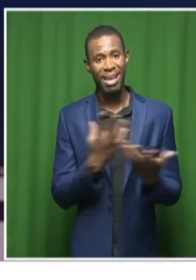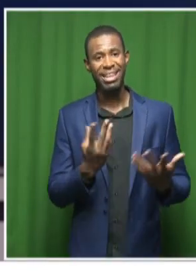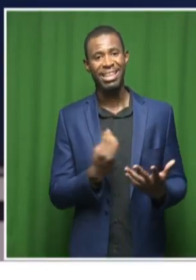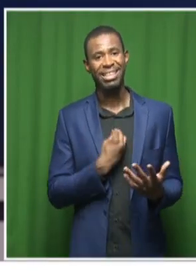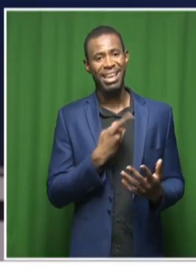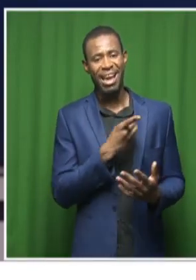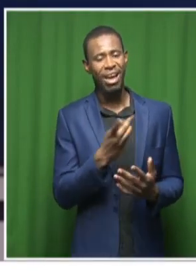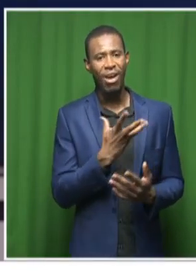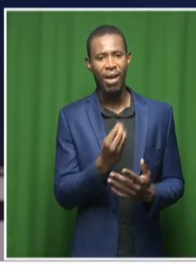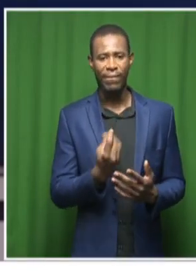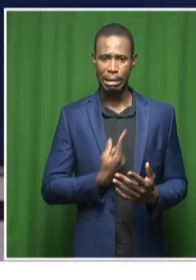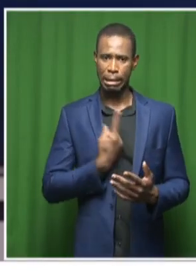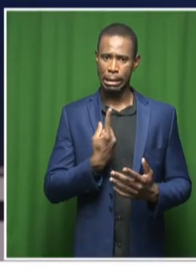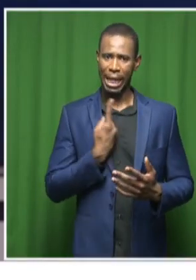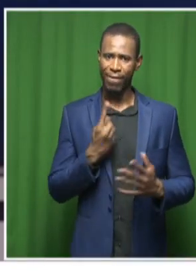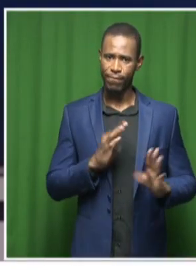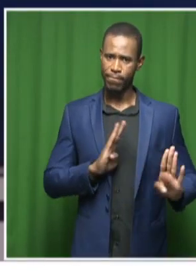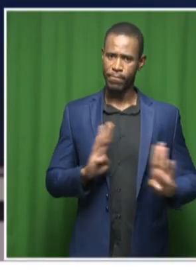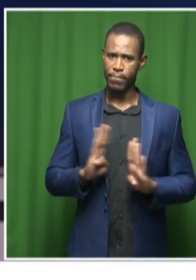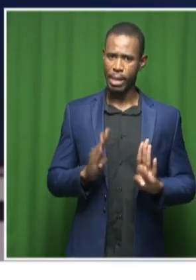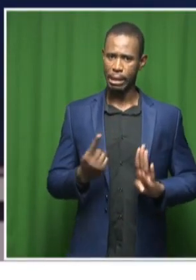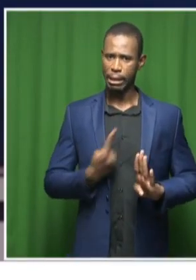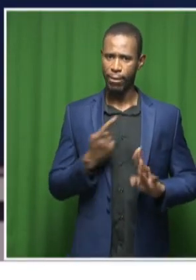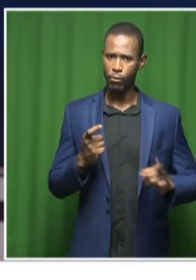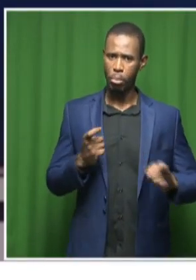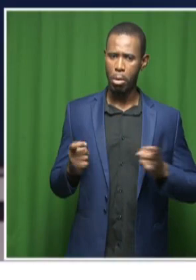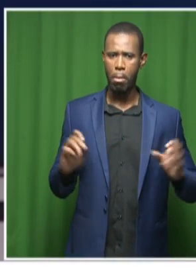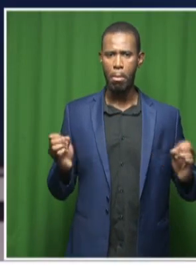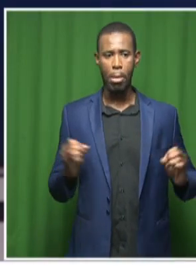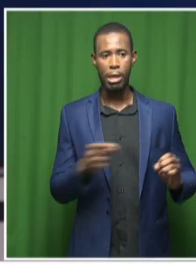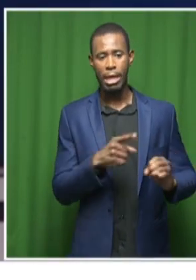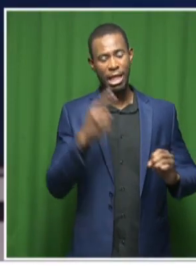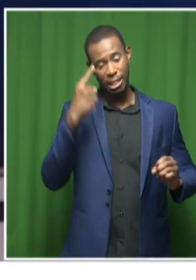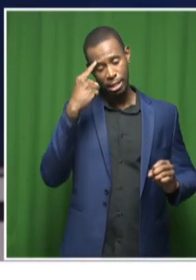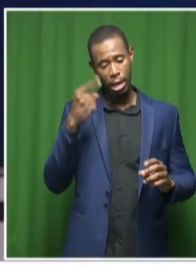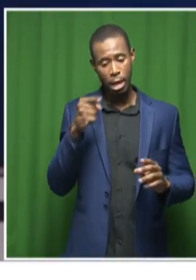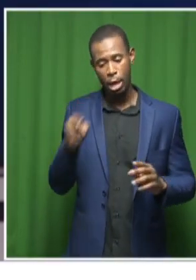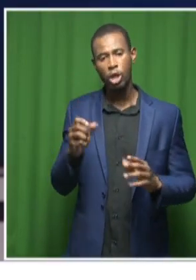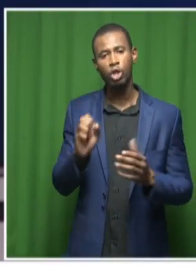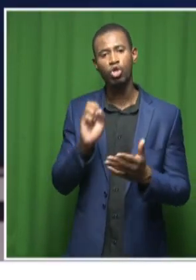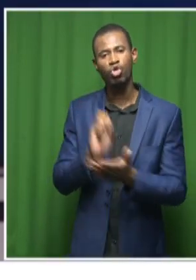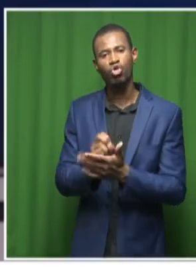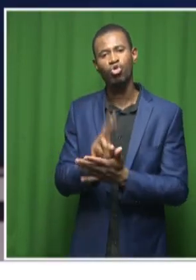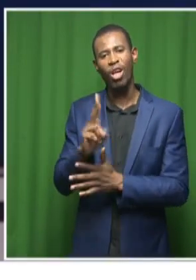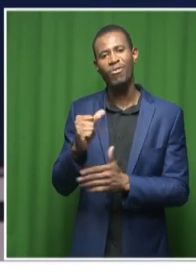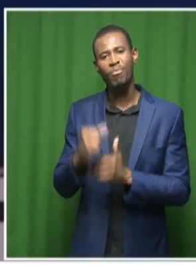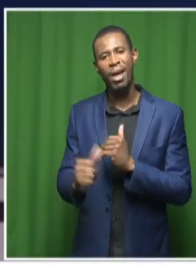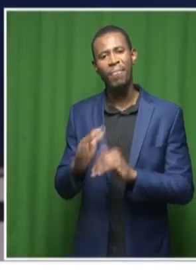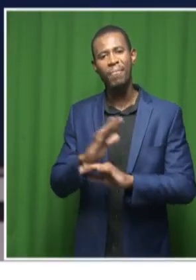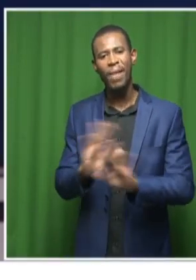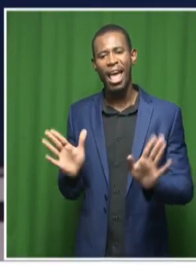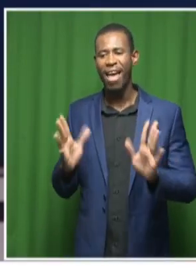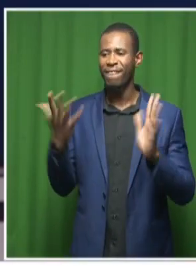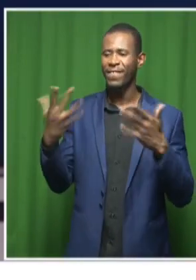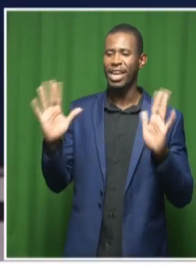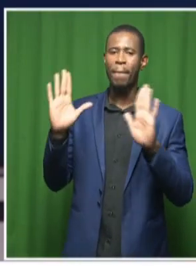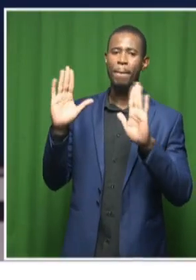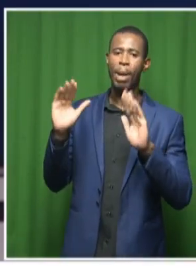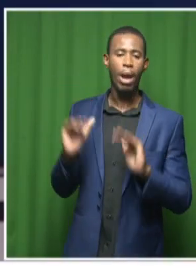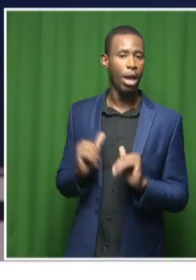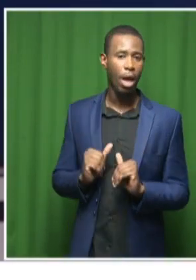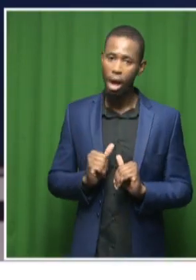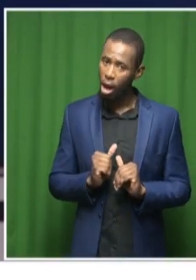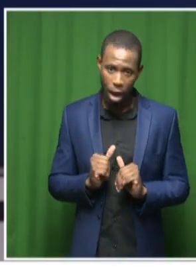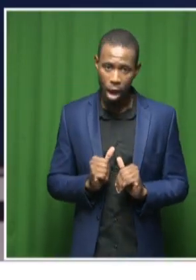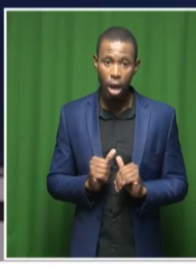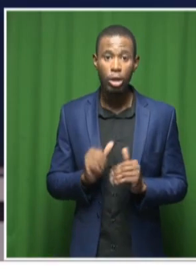the right grit, to ensure that, it's not just 12 months, it's a lifetime journey until the day you die,